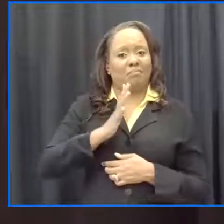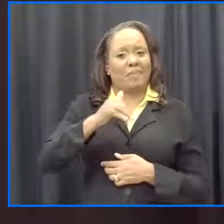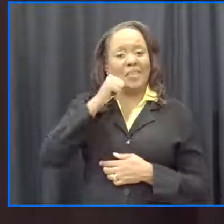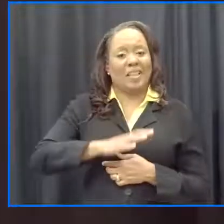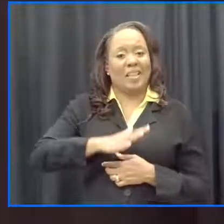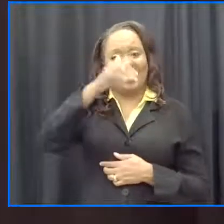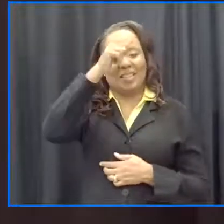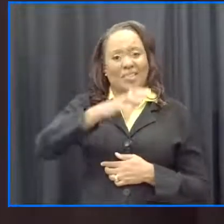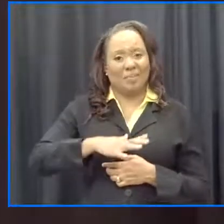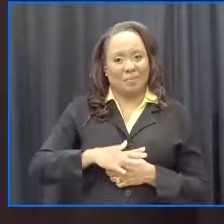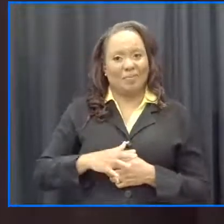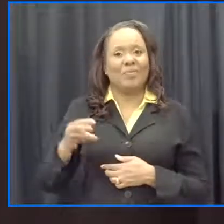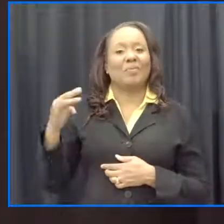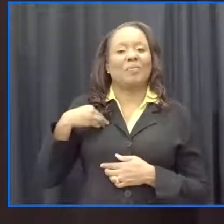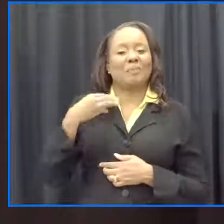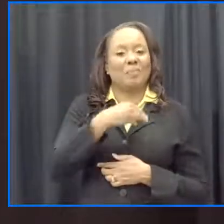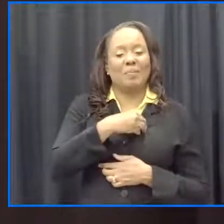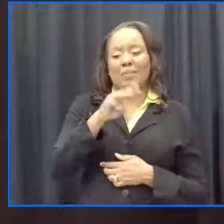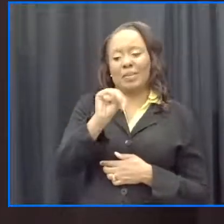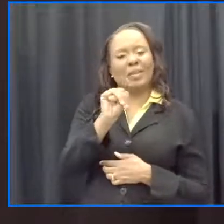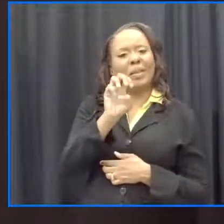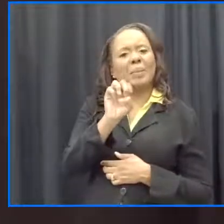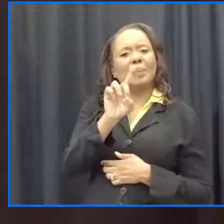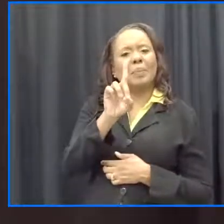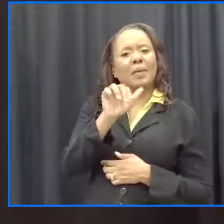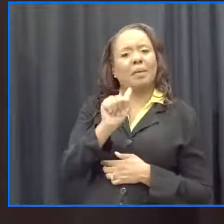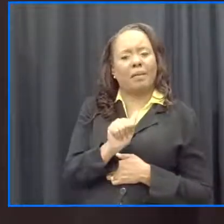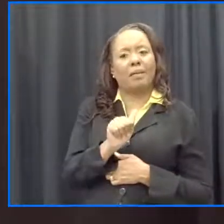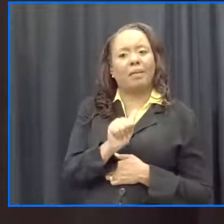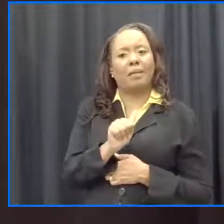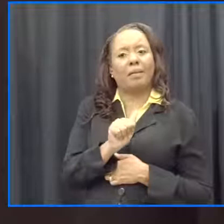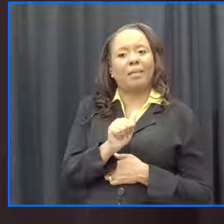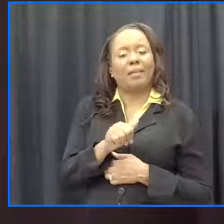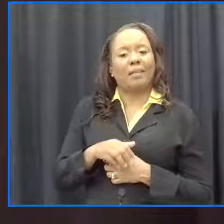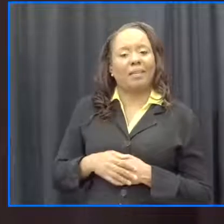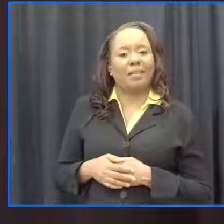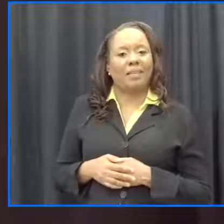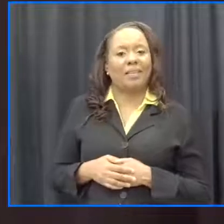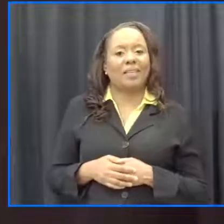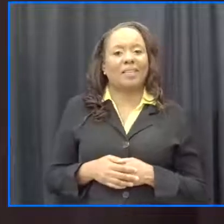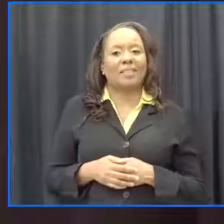distinguished ladies and gentlemen, members of the media.